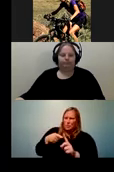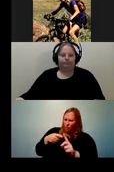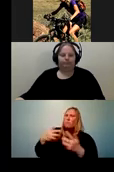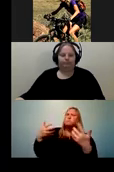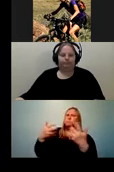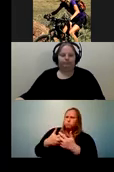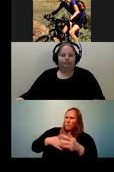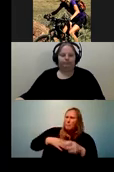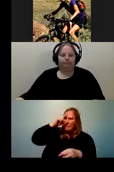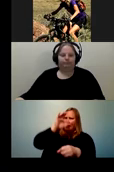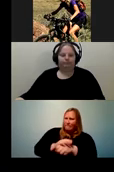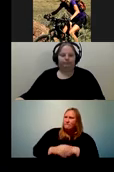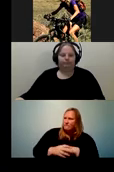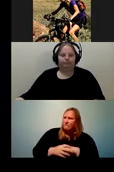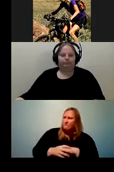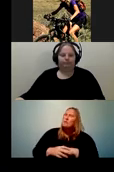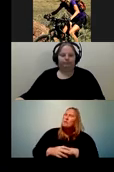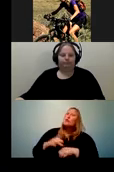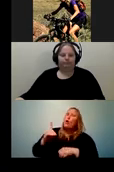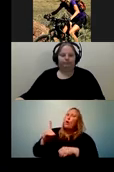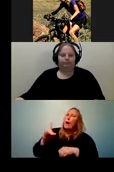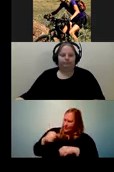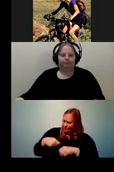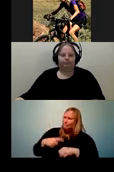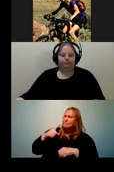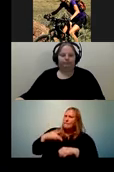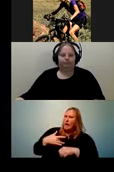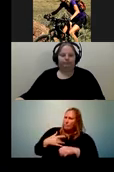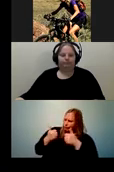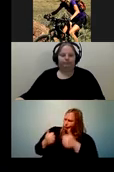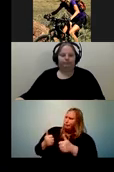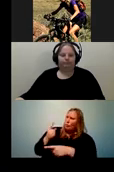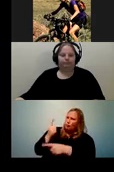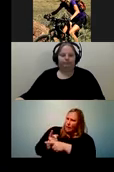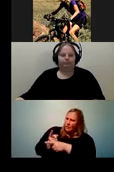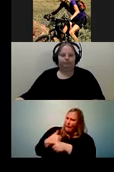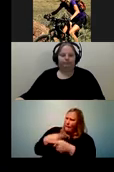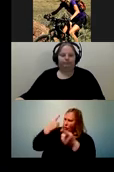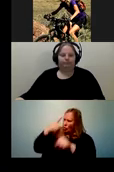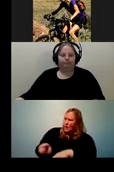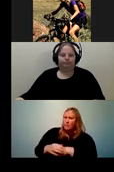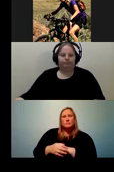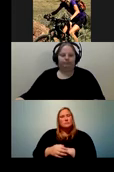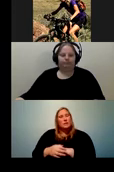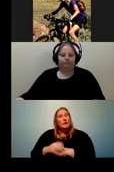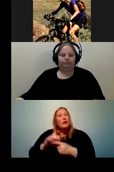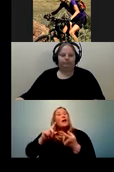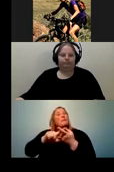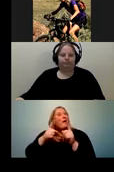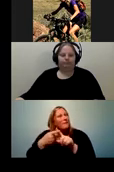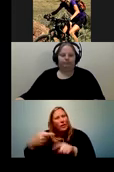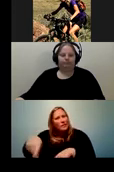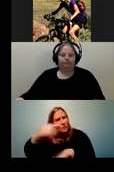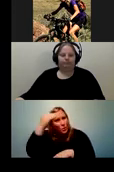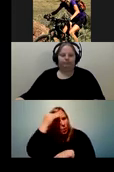yeah, I was willing to sign up. Now my friends weren't, and they taught me the errors of my